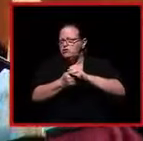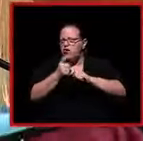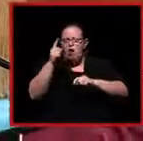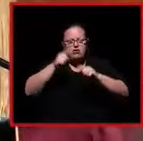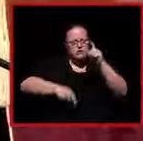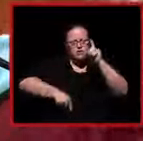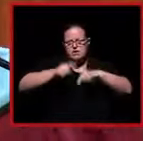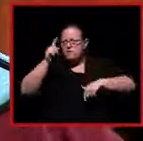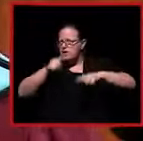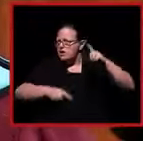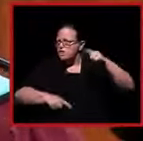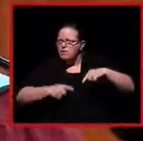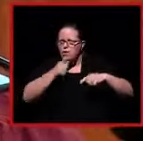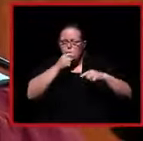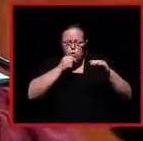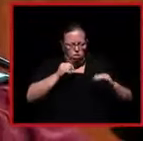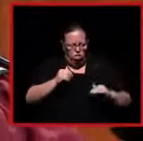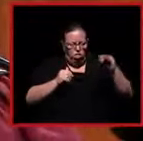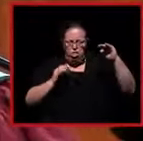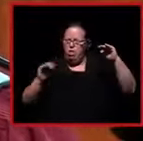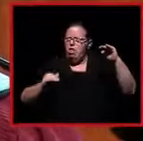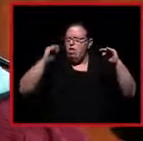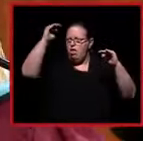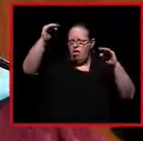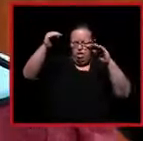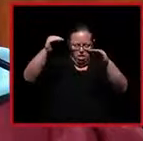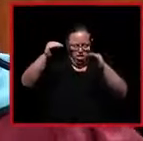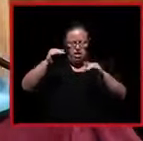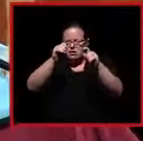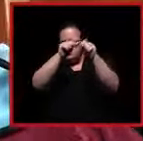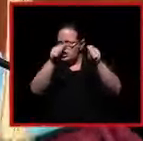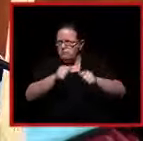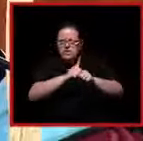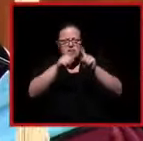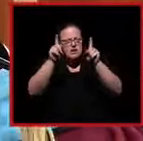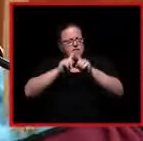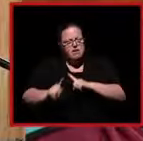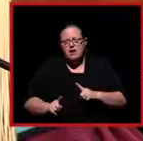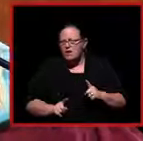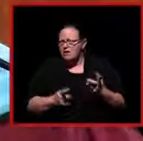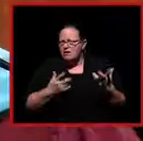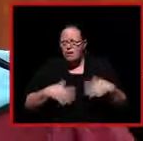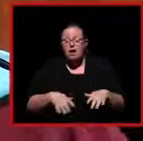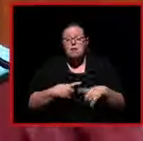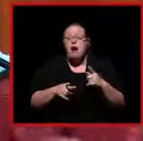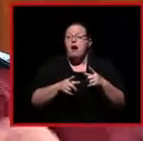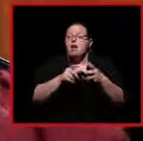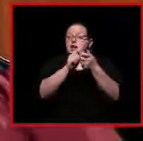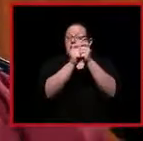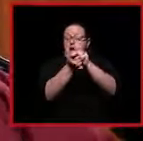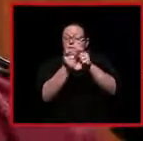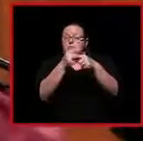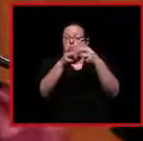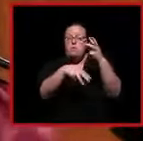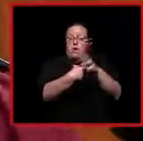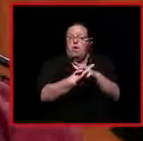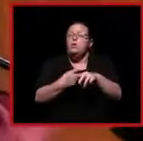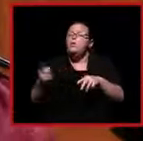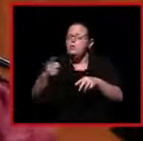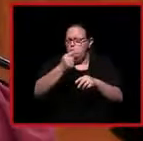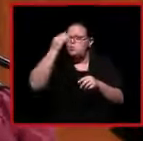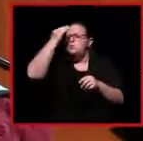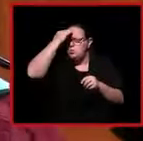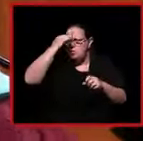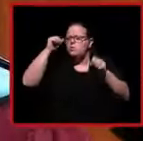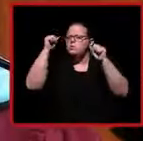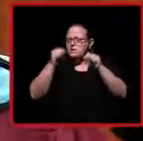shapes, sizes, and ages. And they got there by embracing innovation and adaptability. That's something that you know a